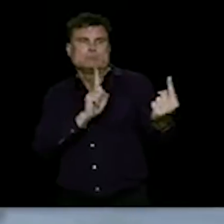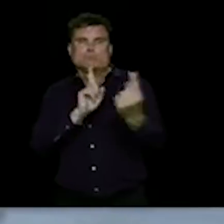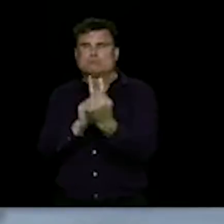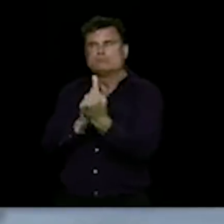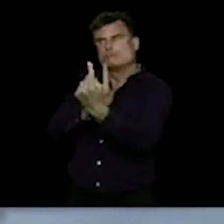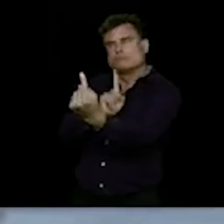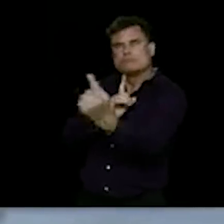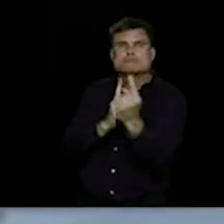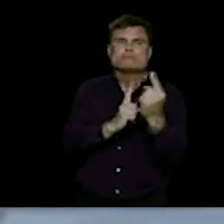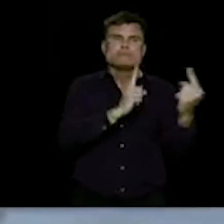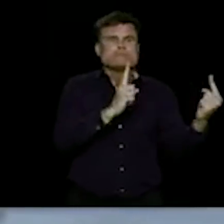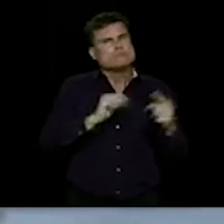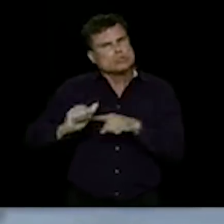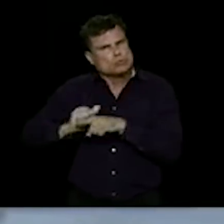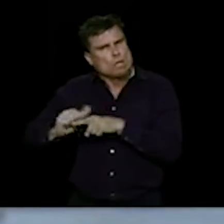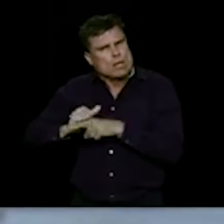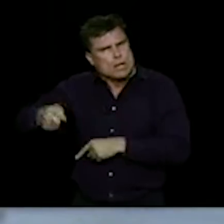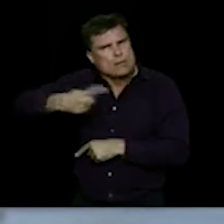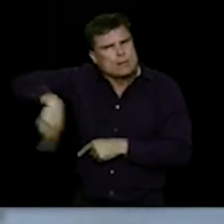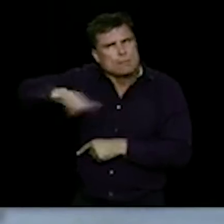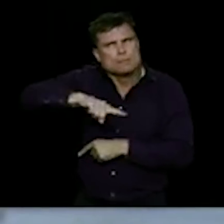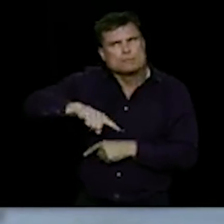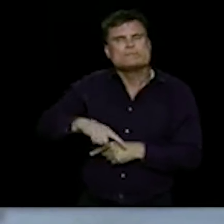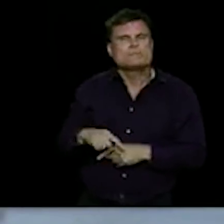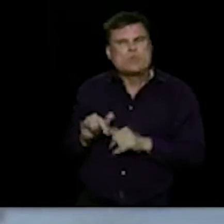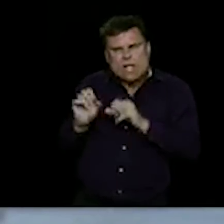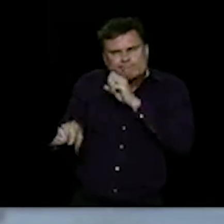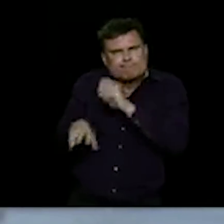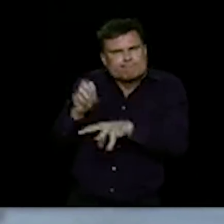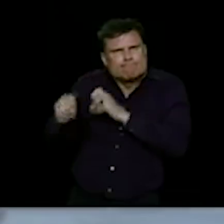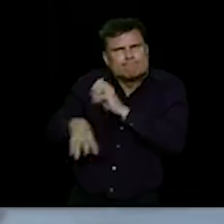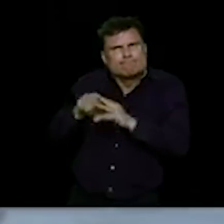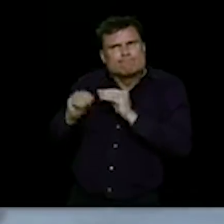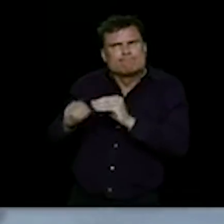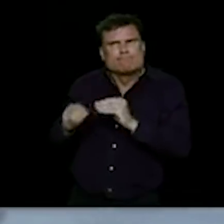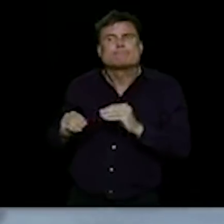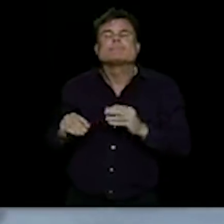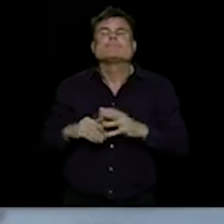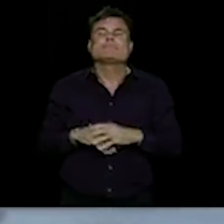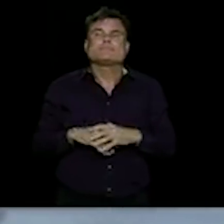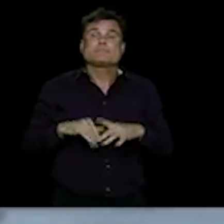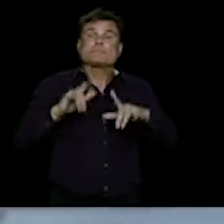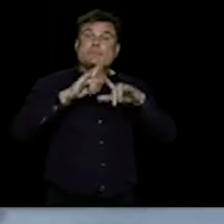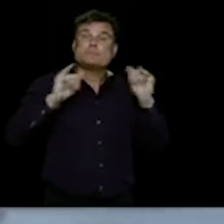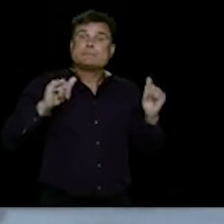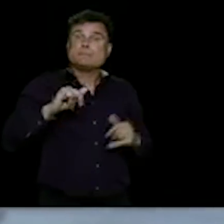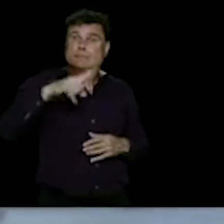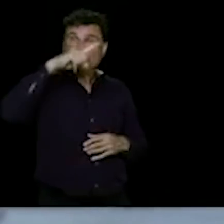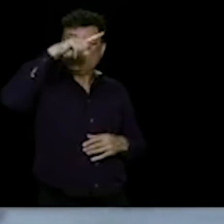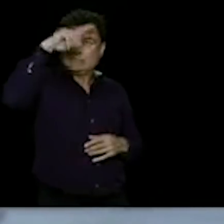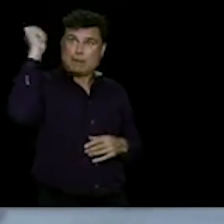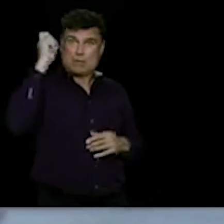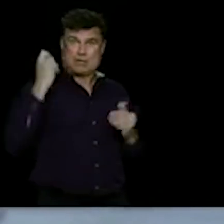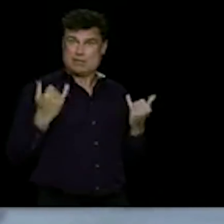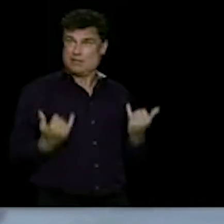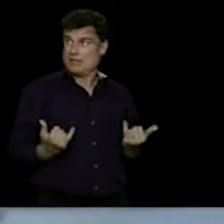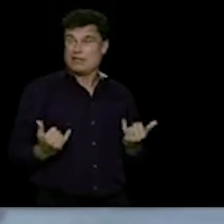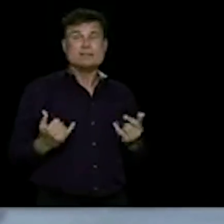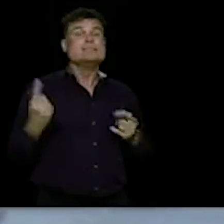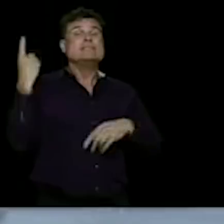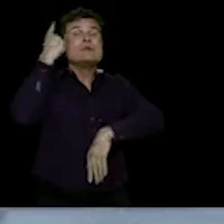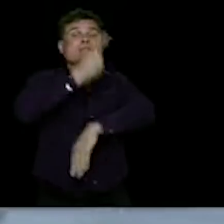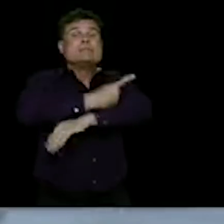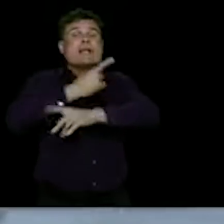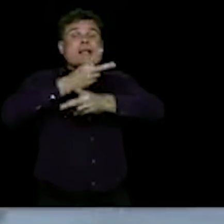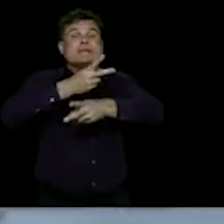things like on transit, on our school buses, when we're going back and forth to summer camp. Those are things that we need to start